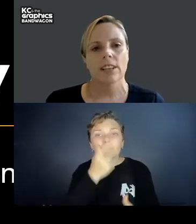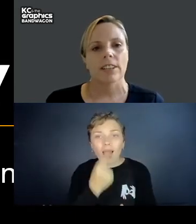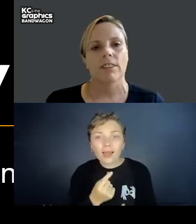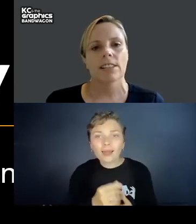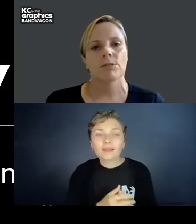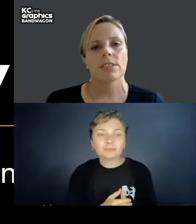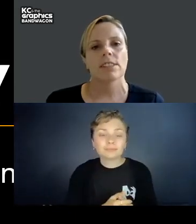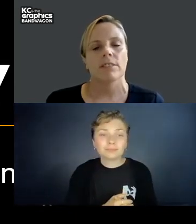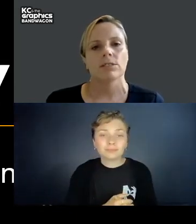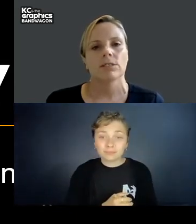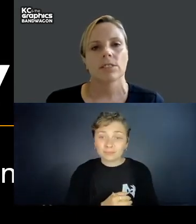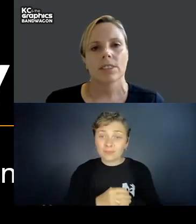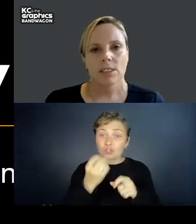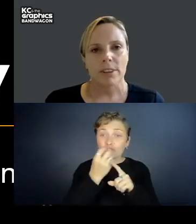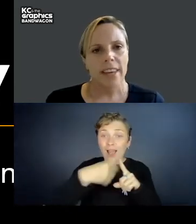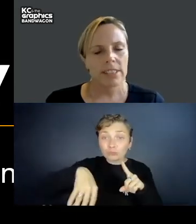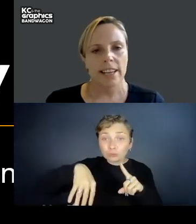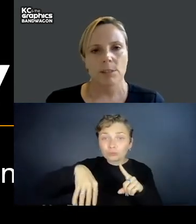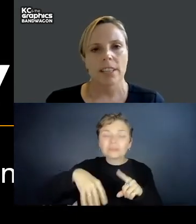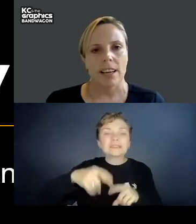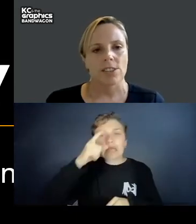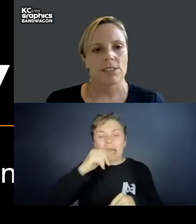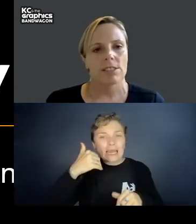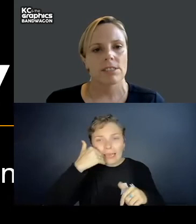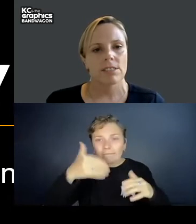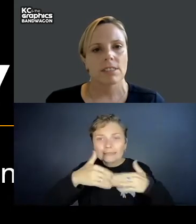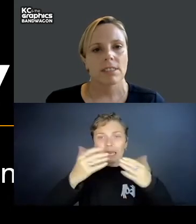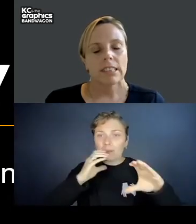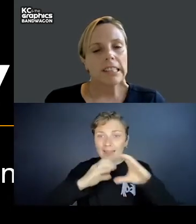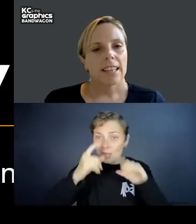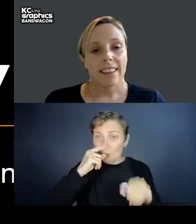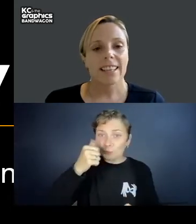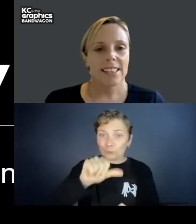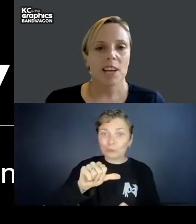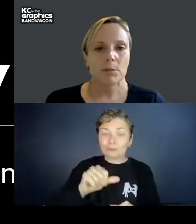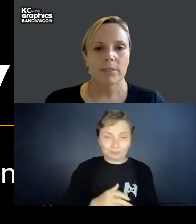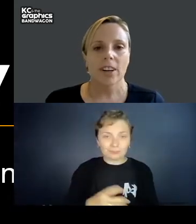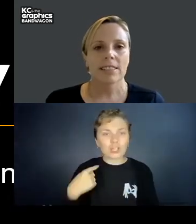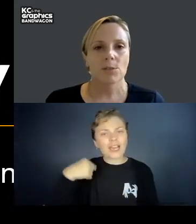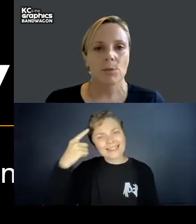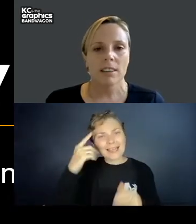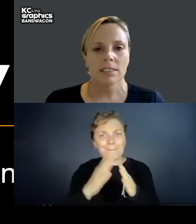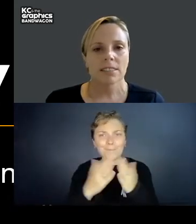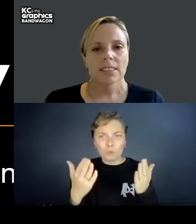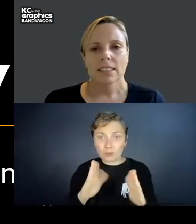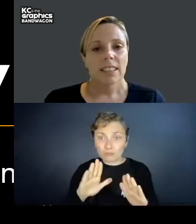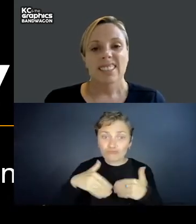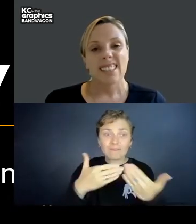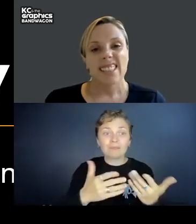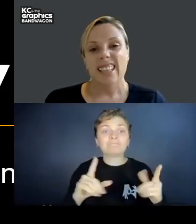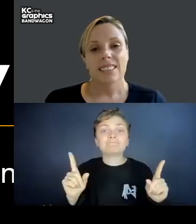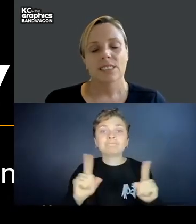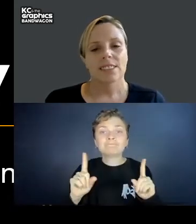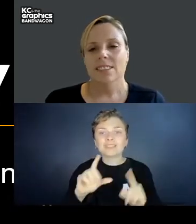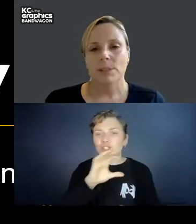even on a grassroots level with everyday communications. And I think as the handbook provides as well, it